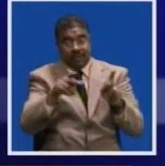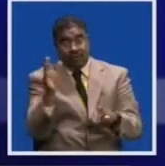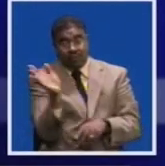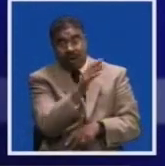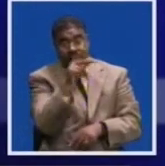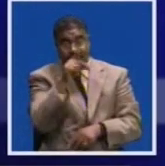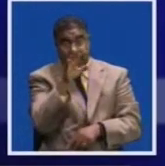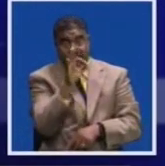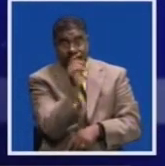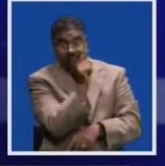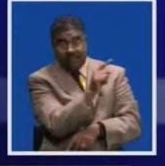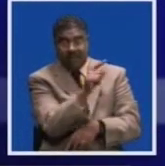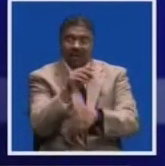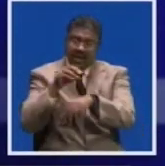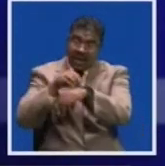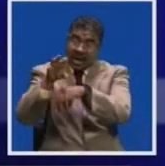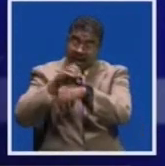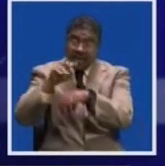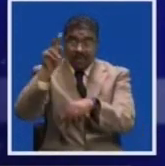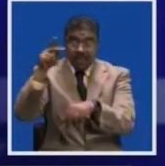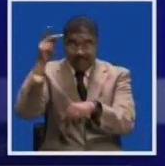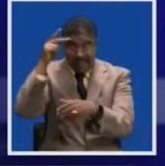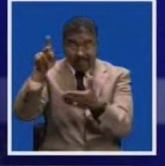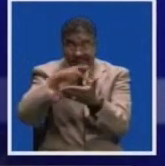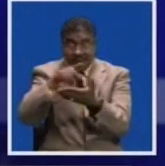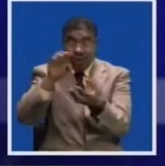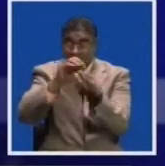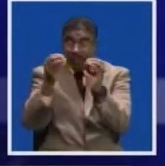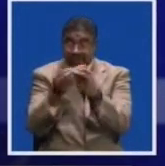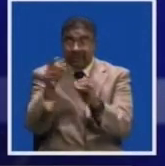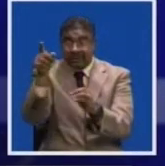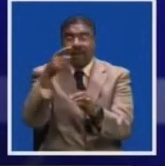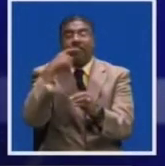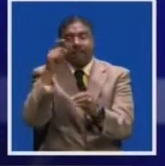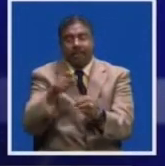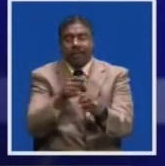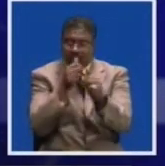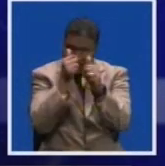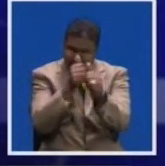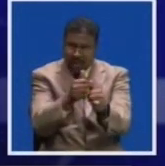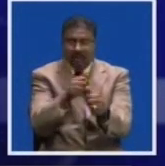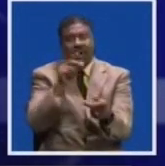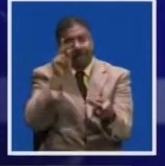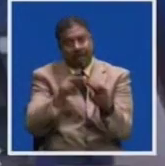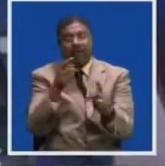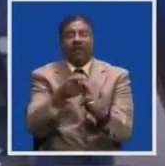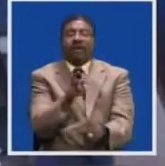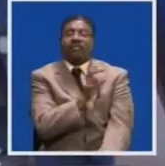Monga advised opposition political parties to respect the instructions given by police during such times.